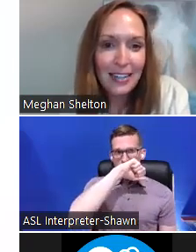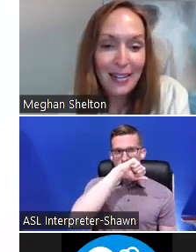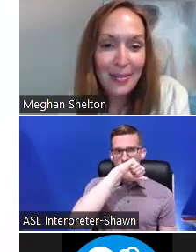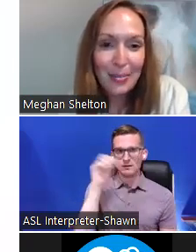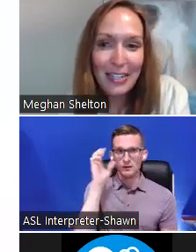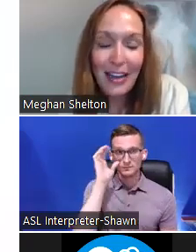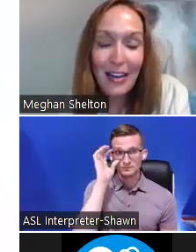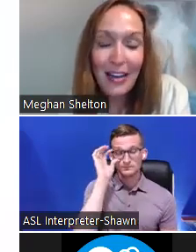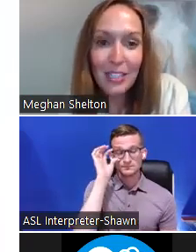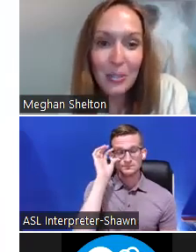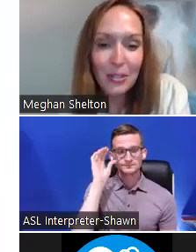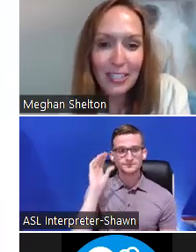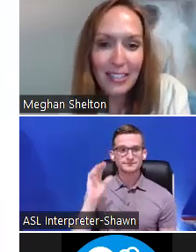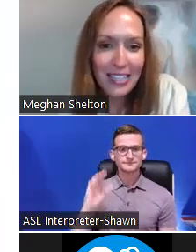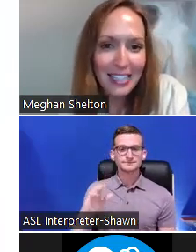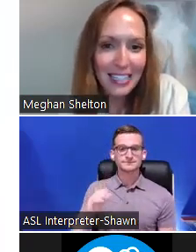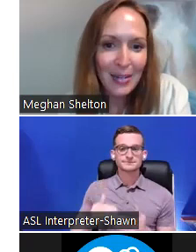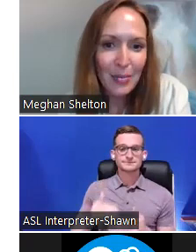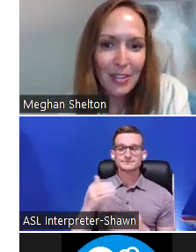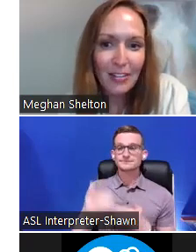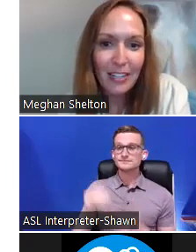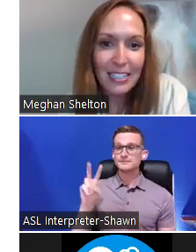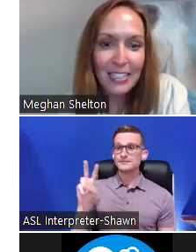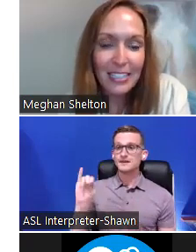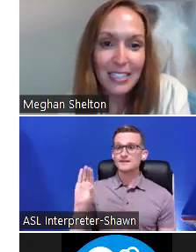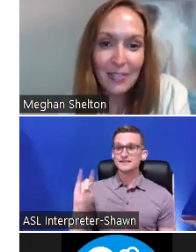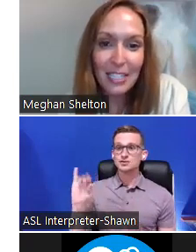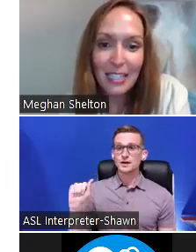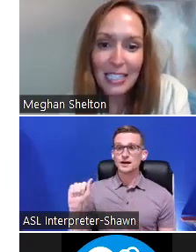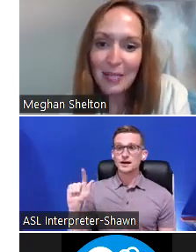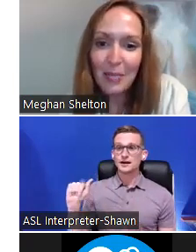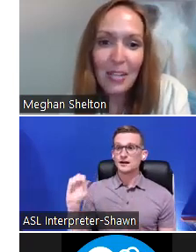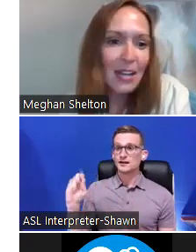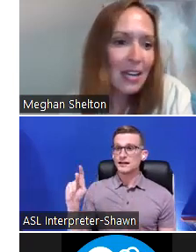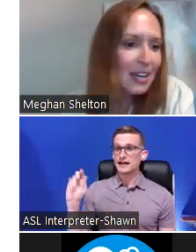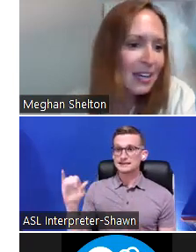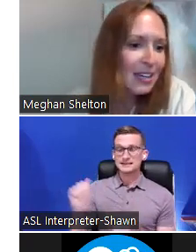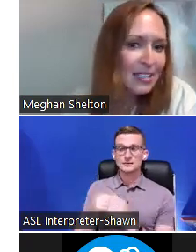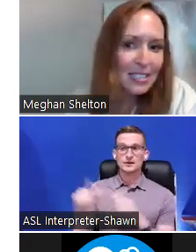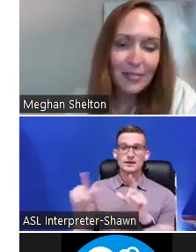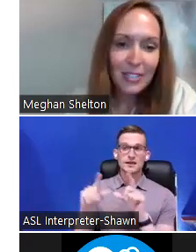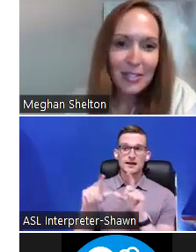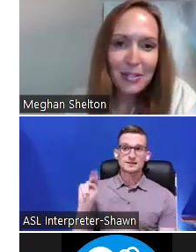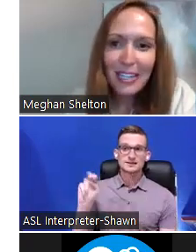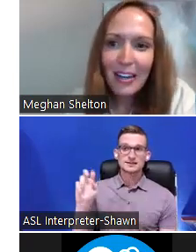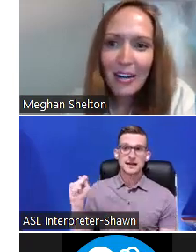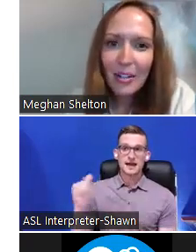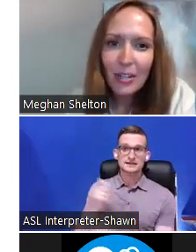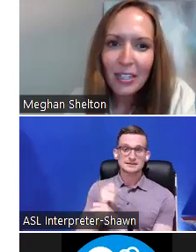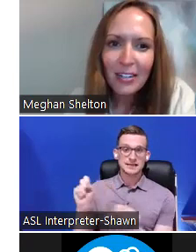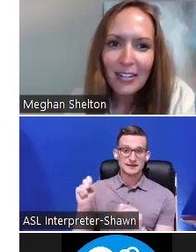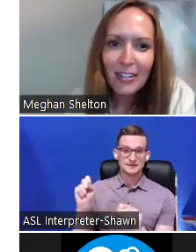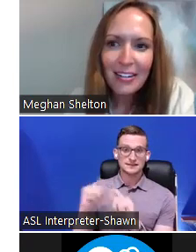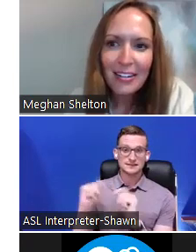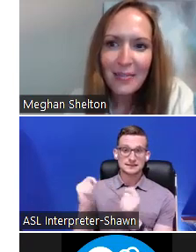Next up, we have Victoria Lasky with our licensing SafetyNet team. And Victoria, are you